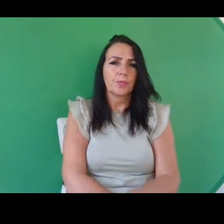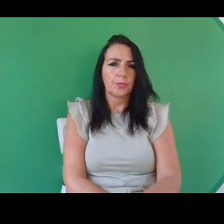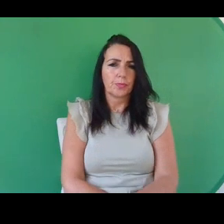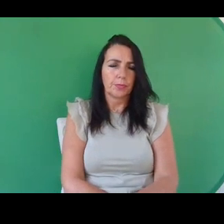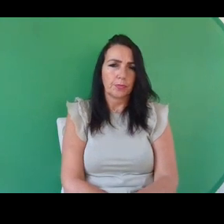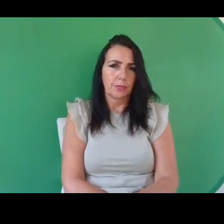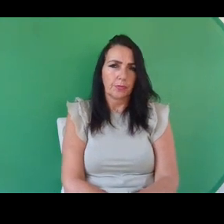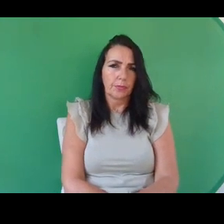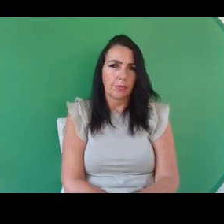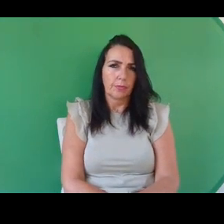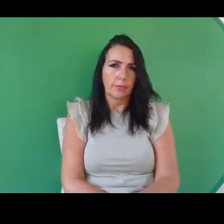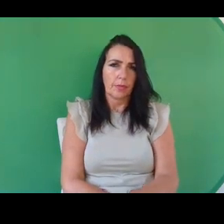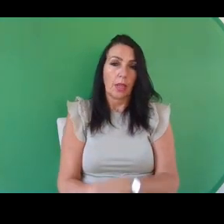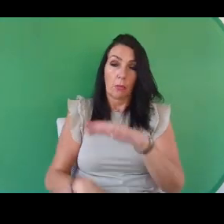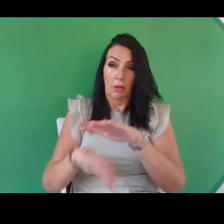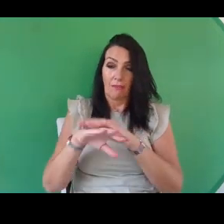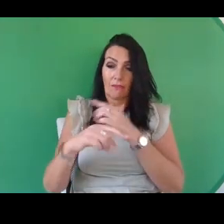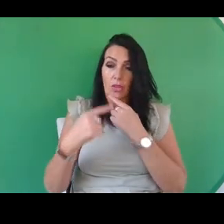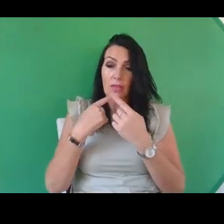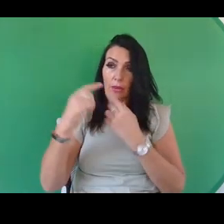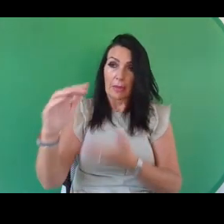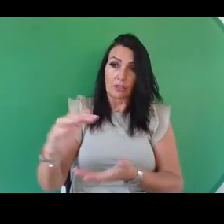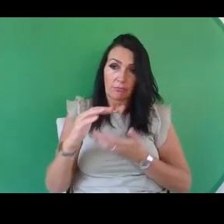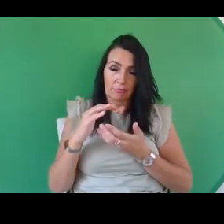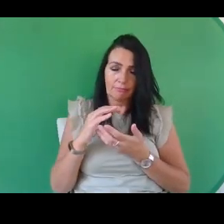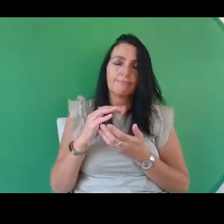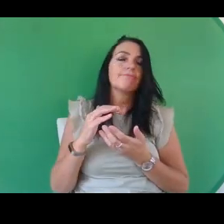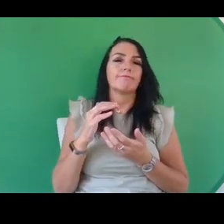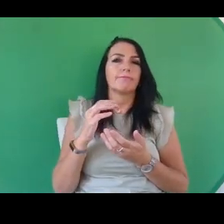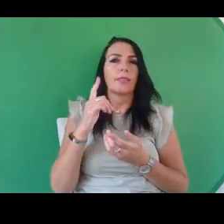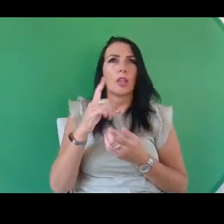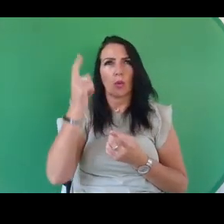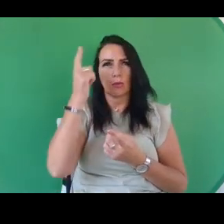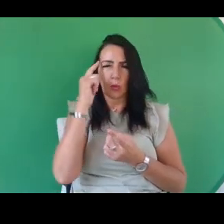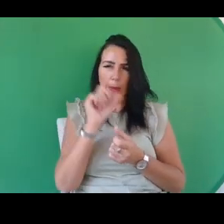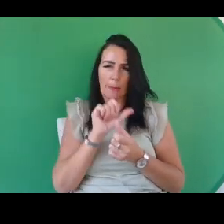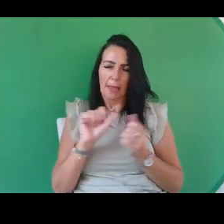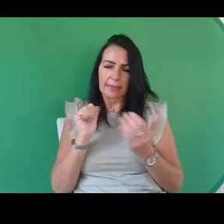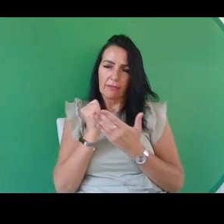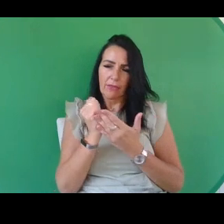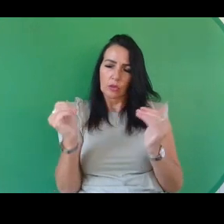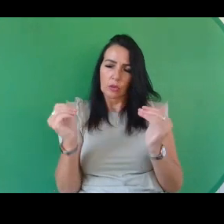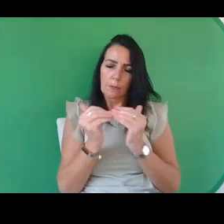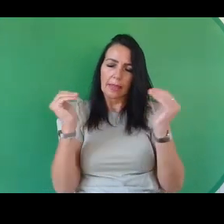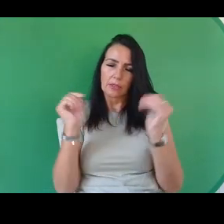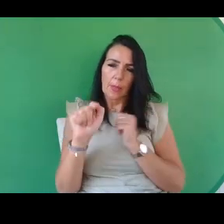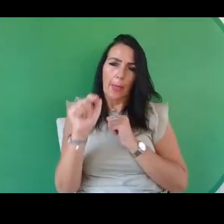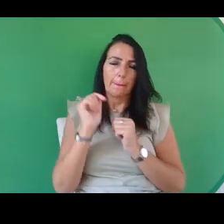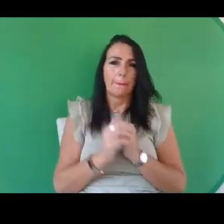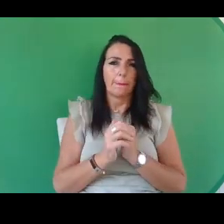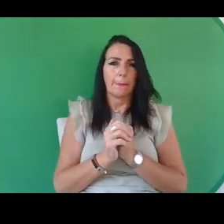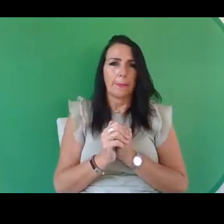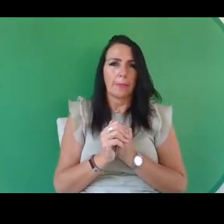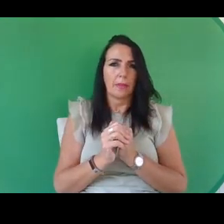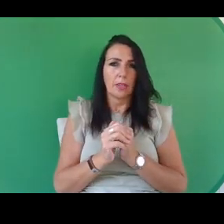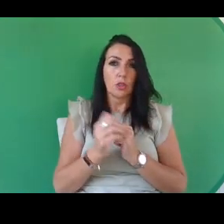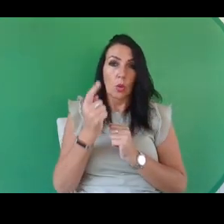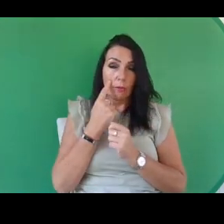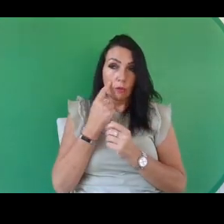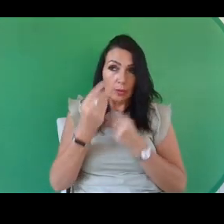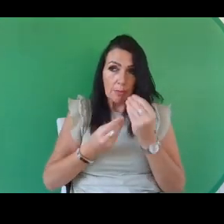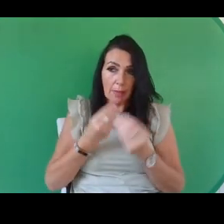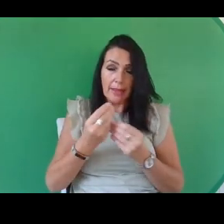Once you have enough information, it's then time to provide the most appropriate advice. So it's important to describe the benefits of that advice